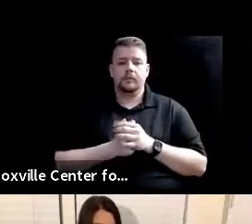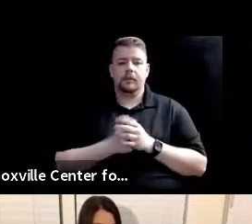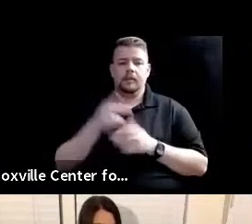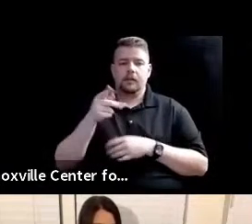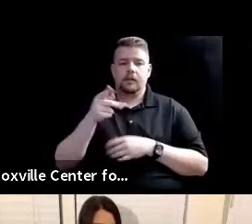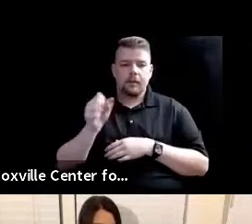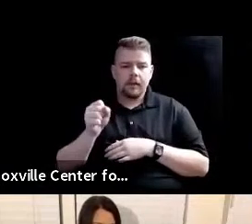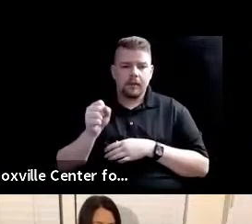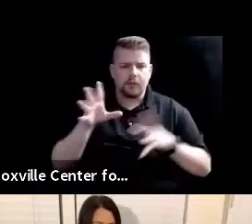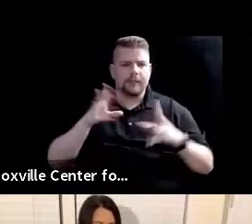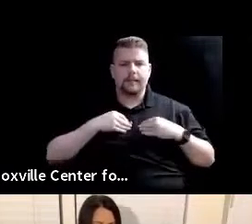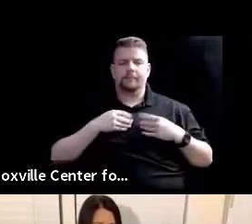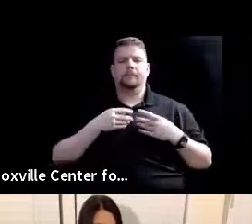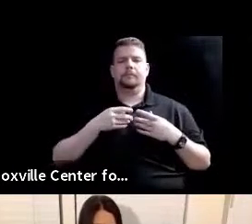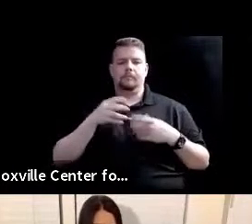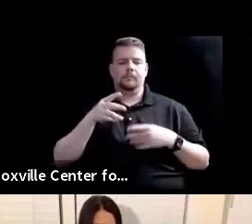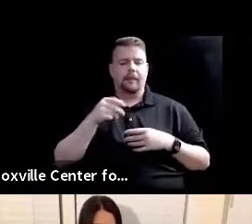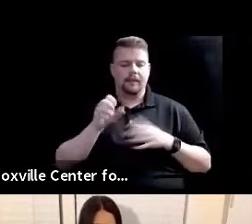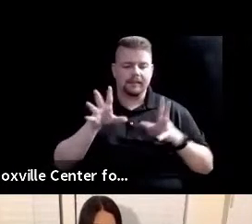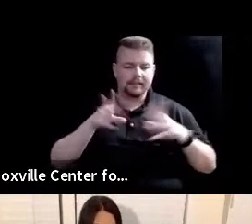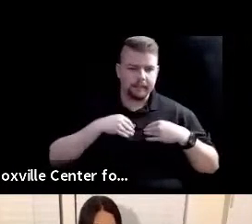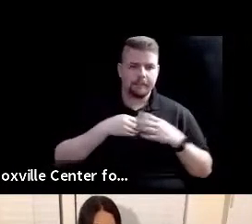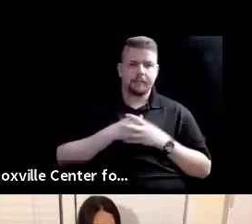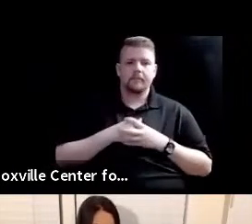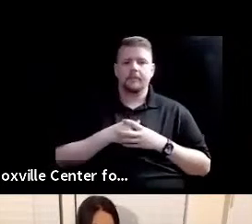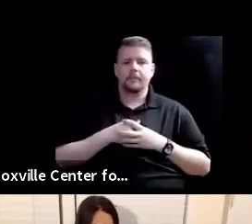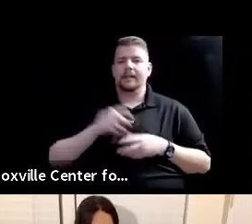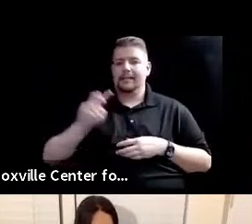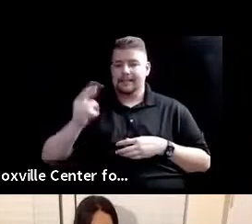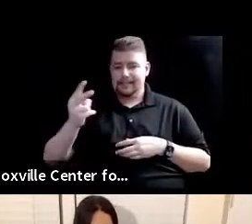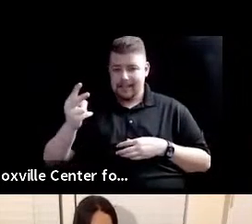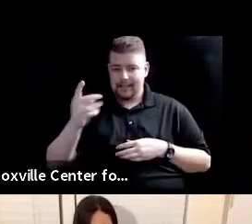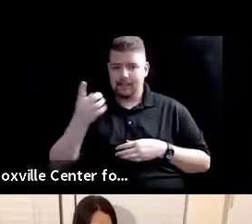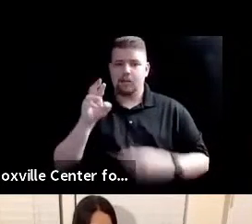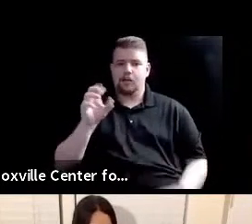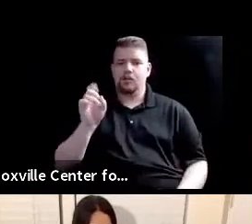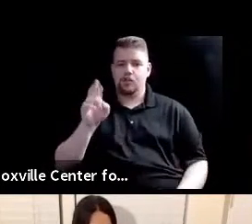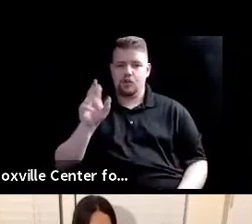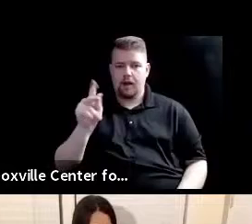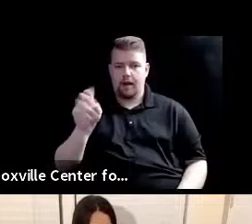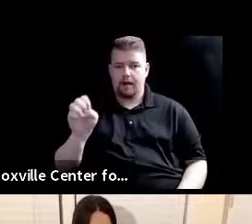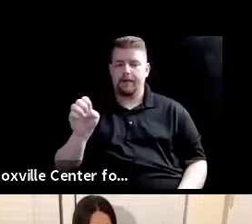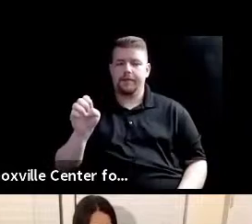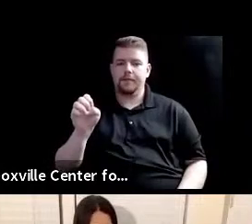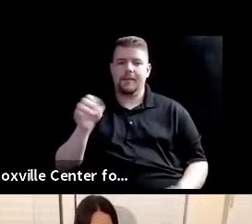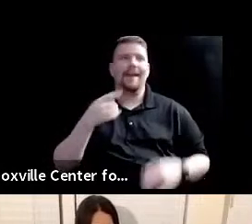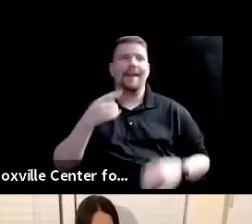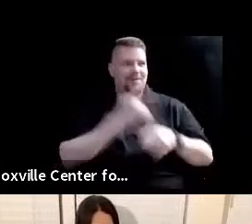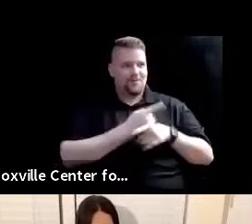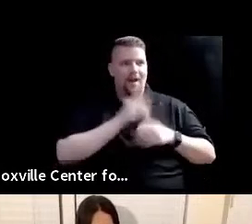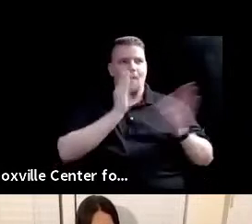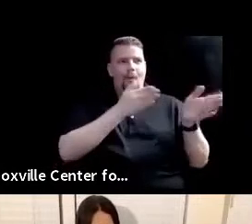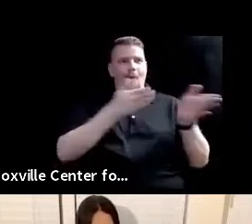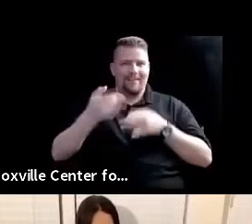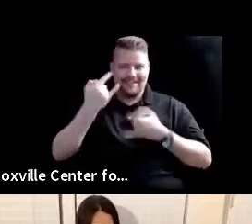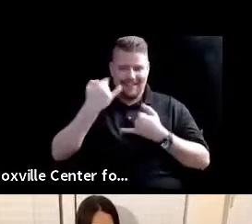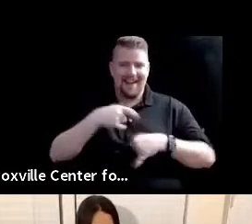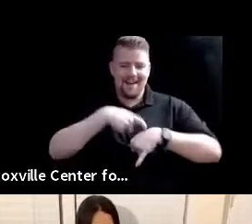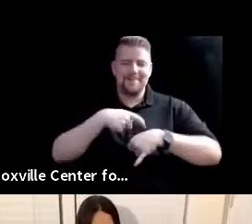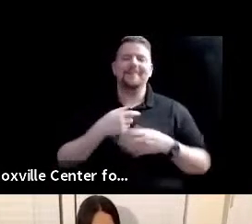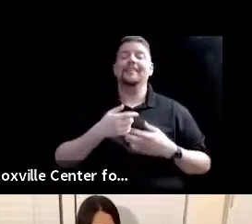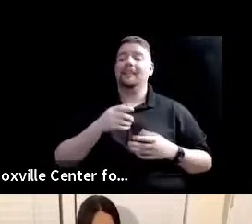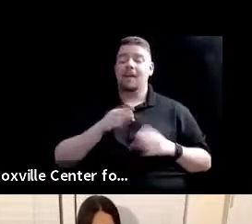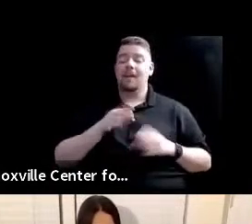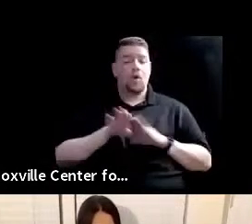accept, whatever. In a second? Second it. Okay. Thanks. I did it in the right order this time. So open for